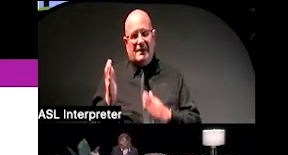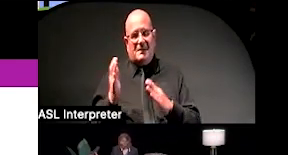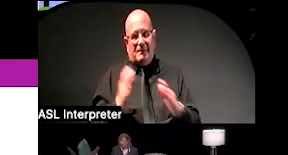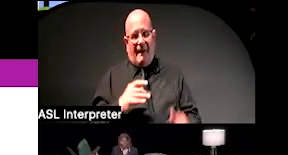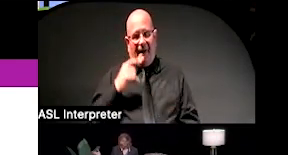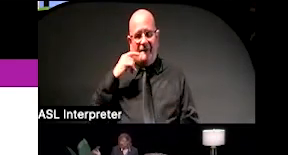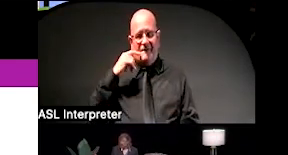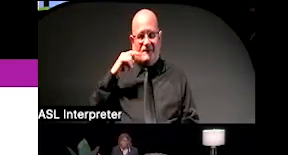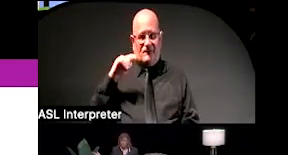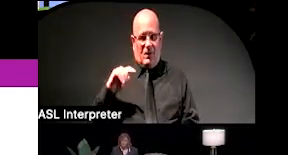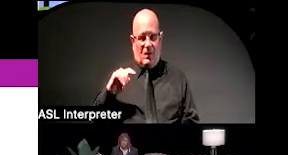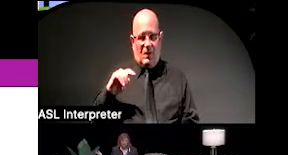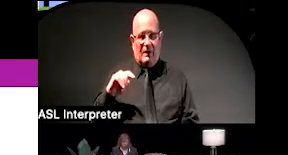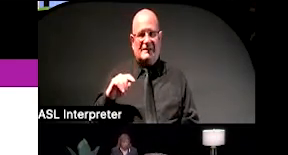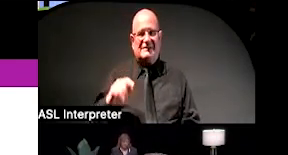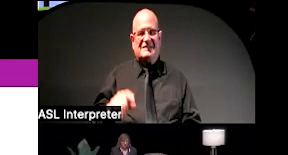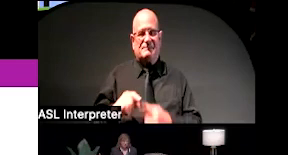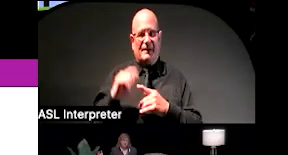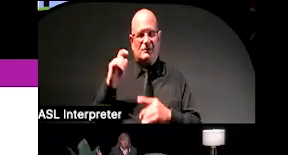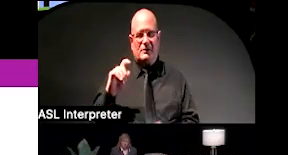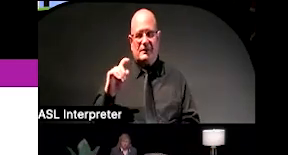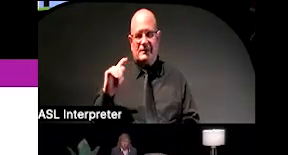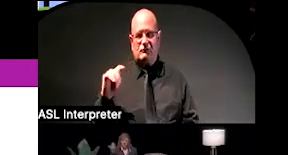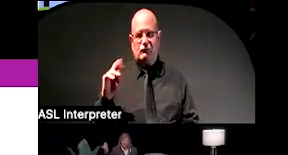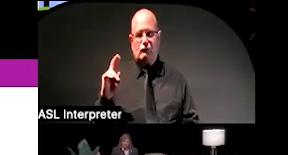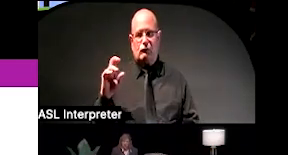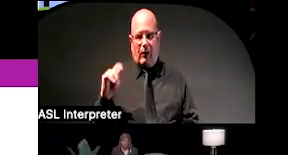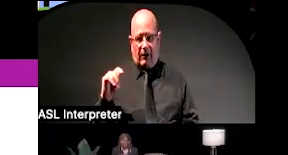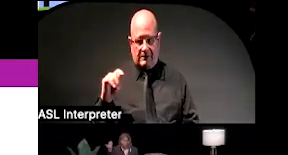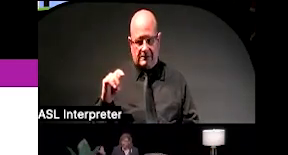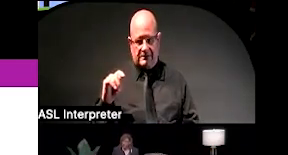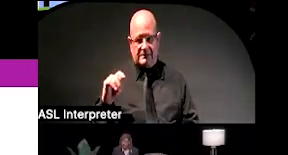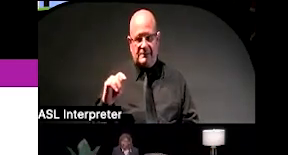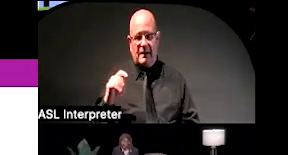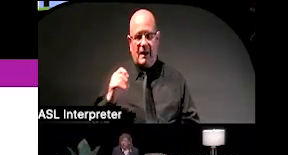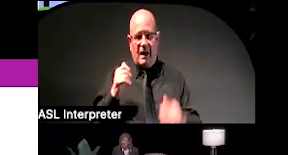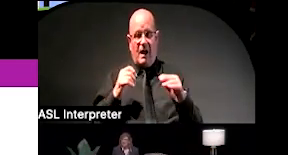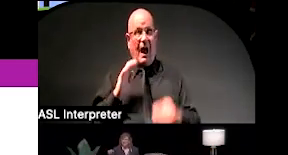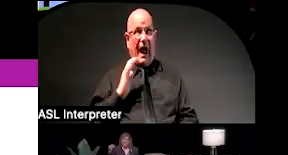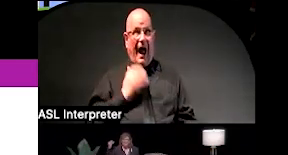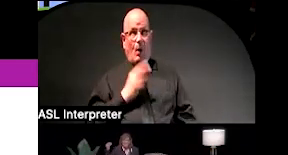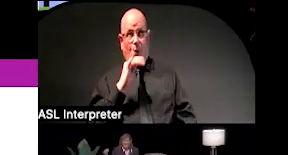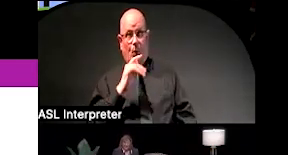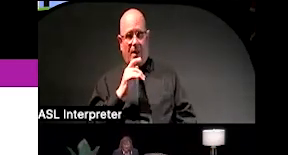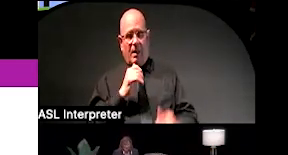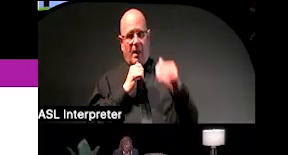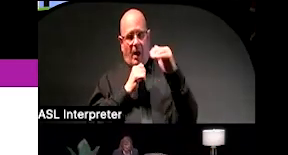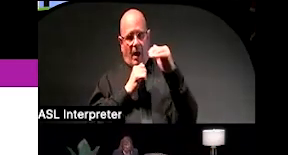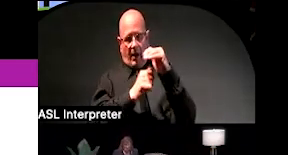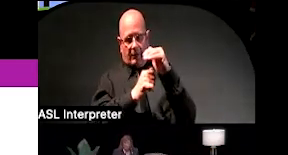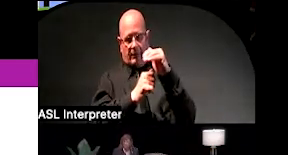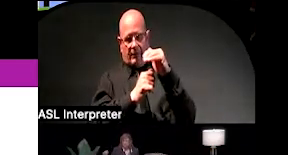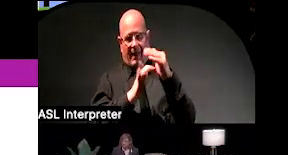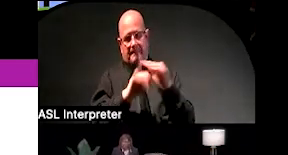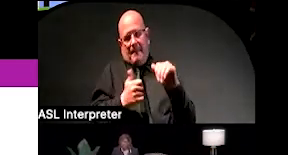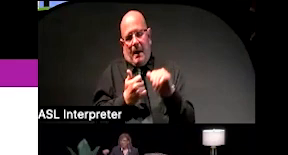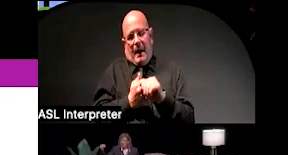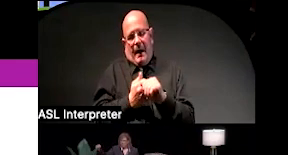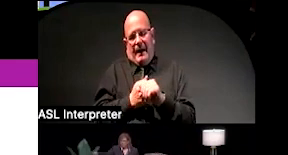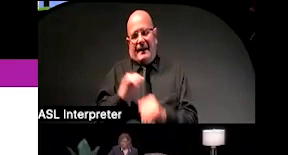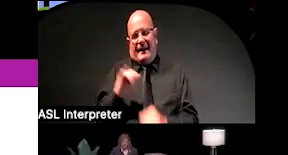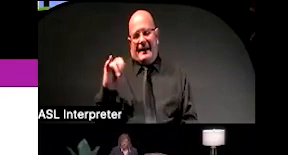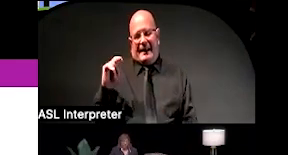for a special needs trust underneath our will in case